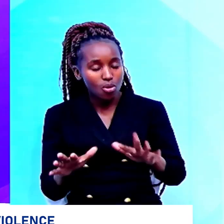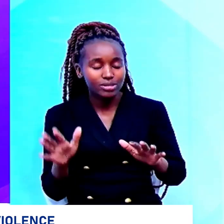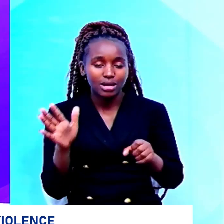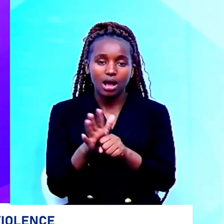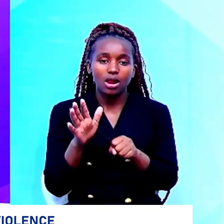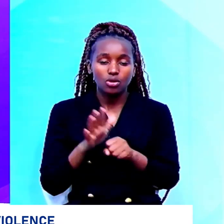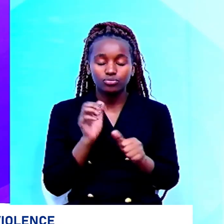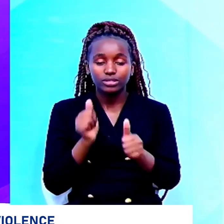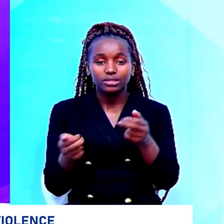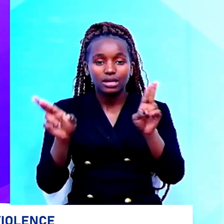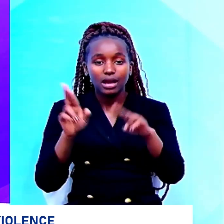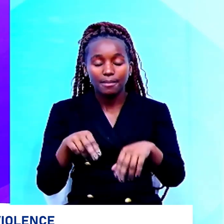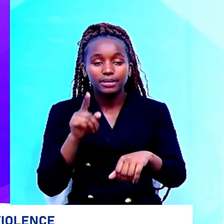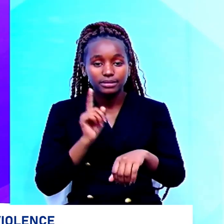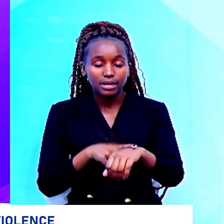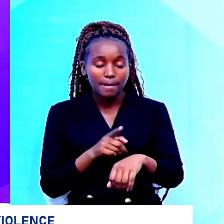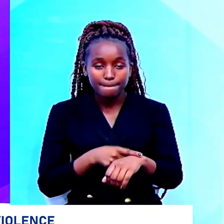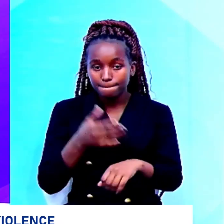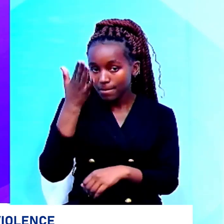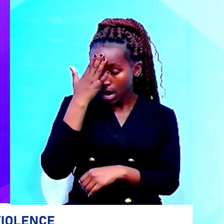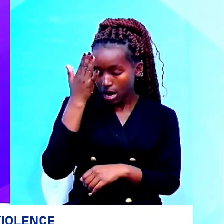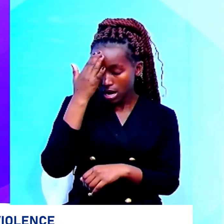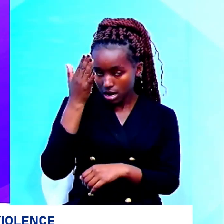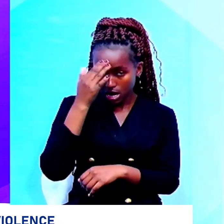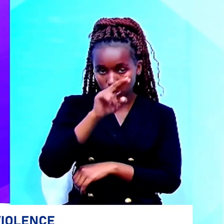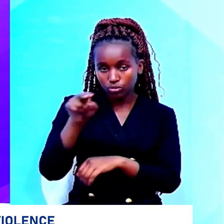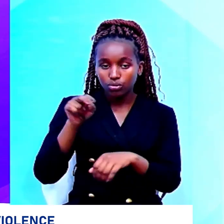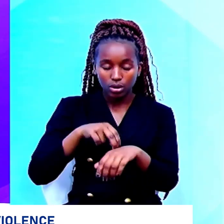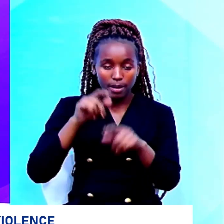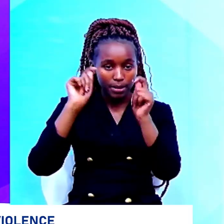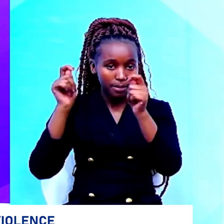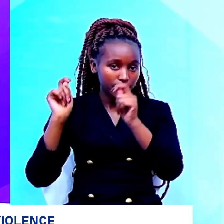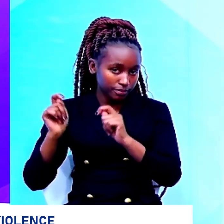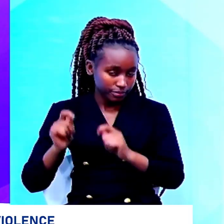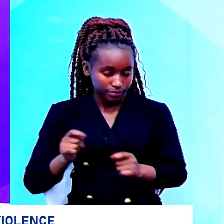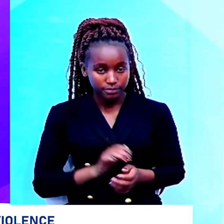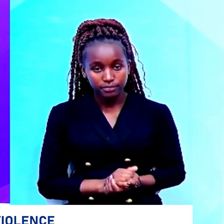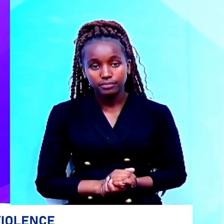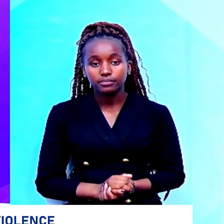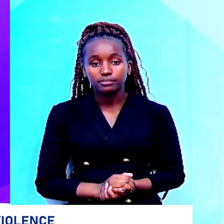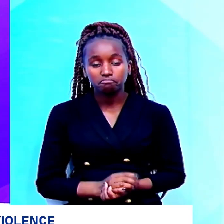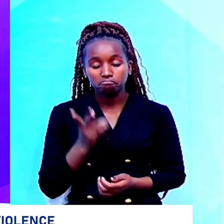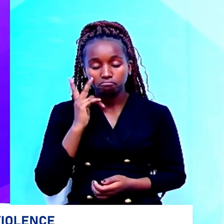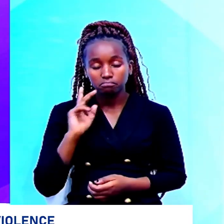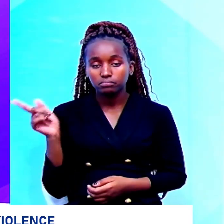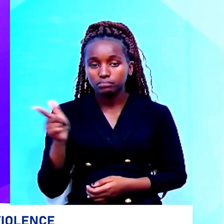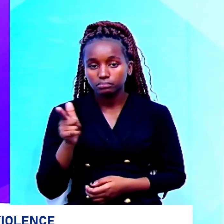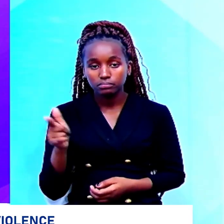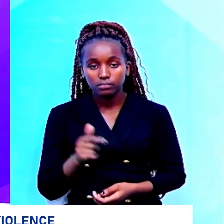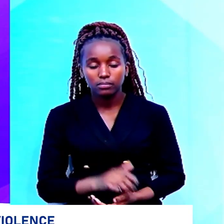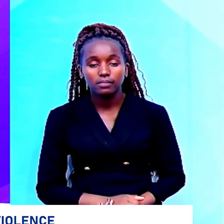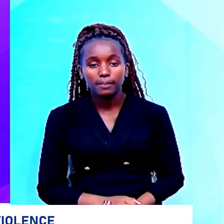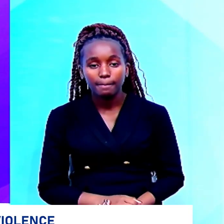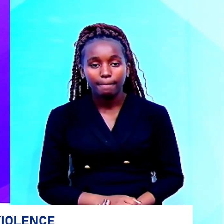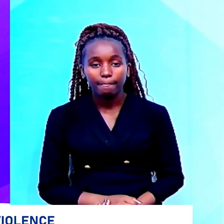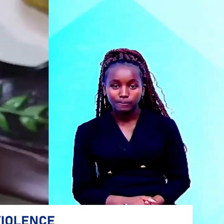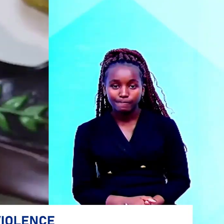experienced during Monday's nationwide protests. This is what she had to say.